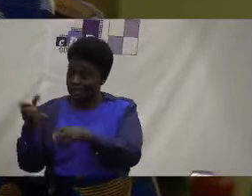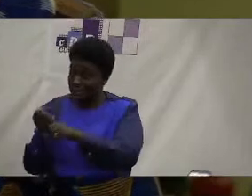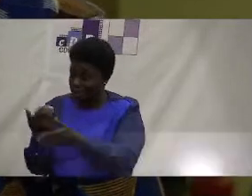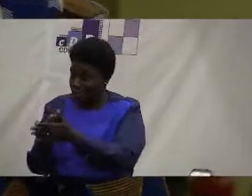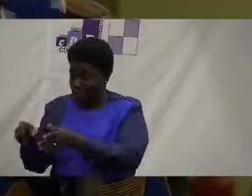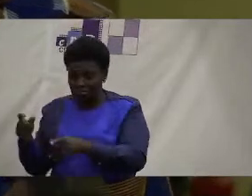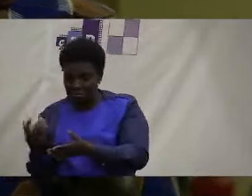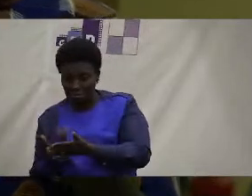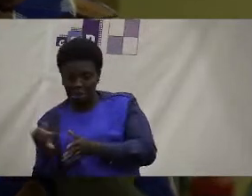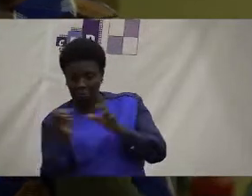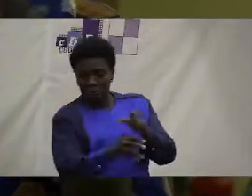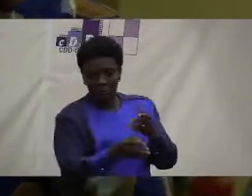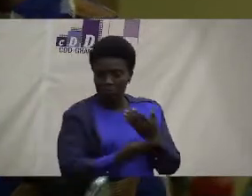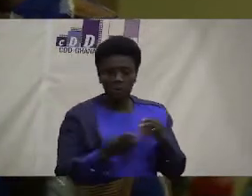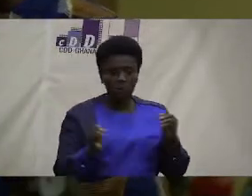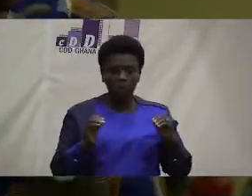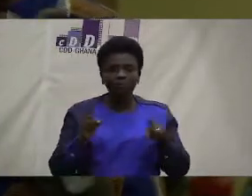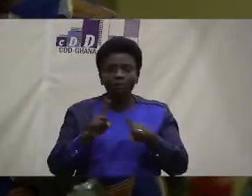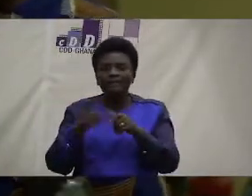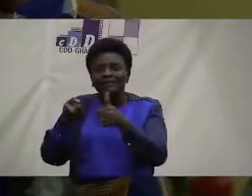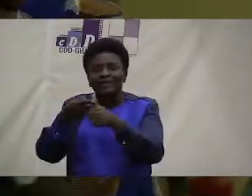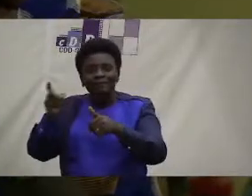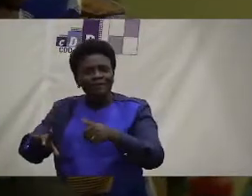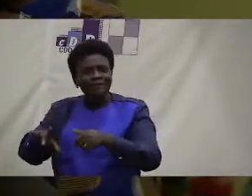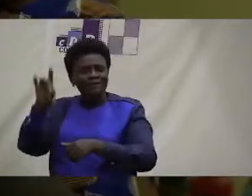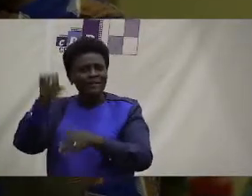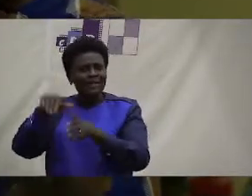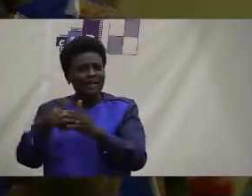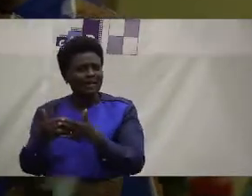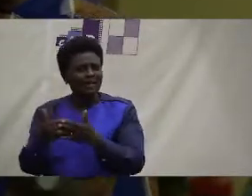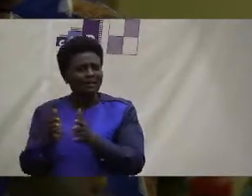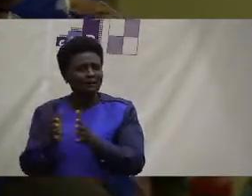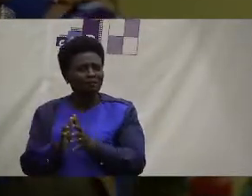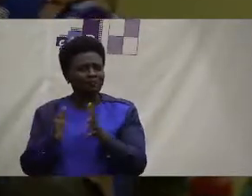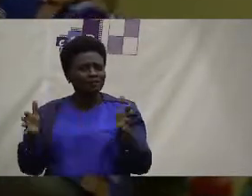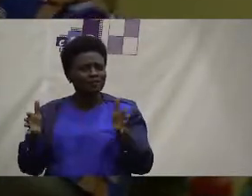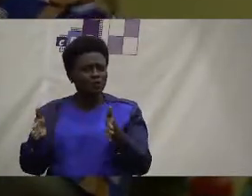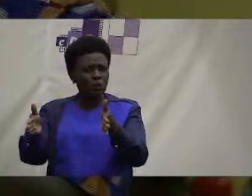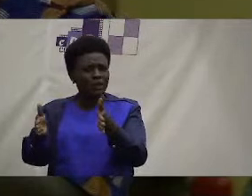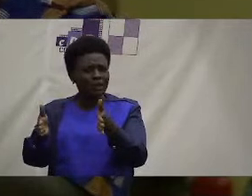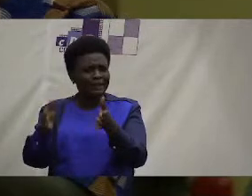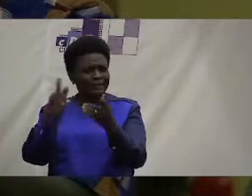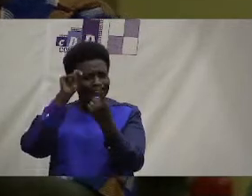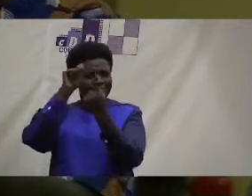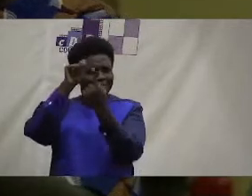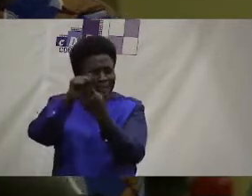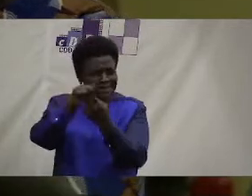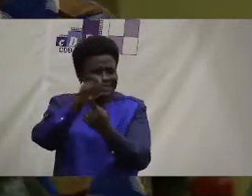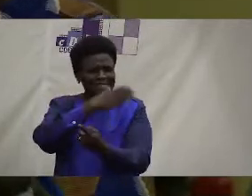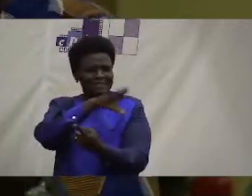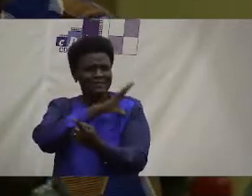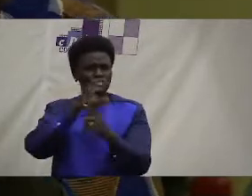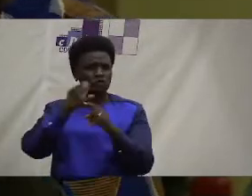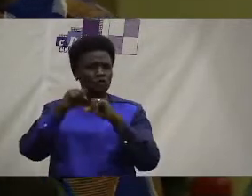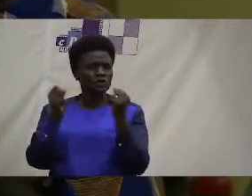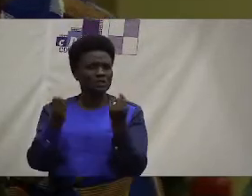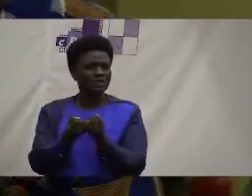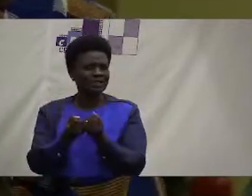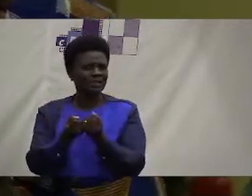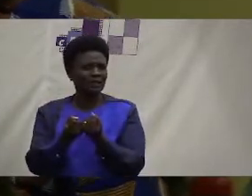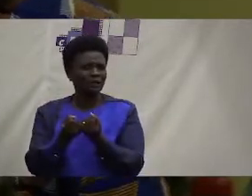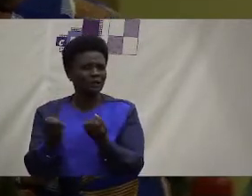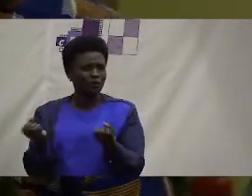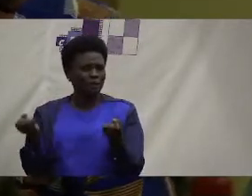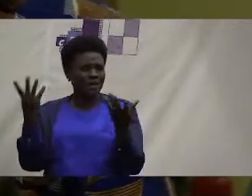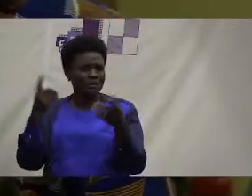bank. So we need to find out a much broader view than target civil society. We are pretty much under